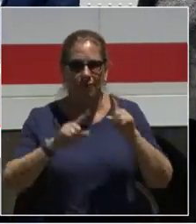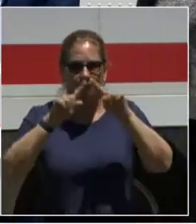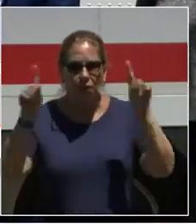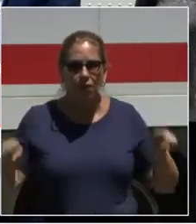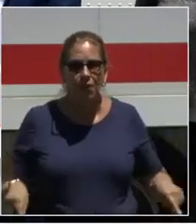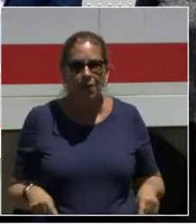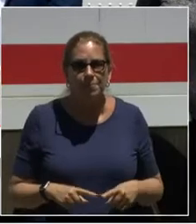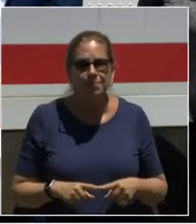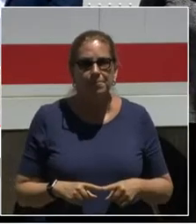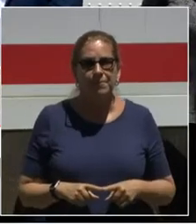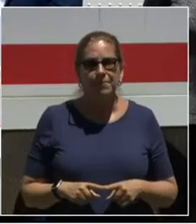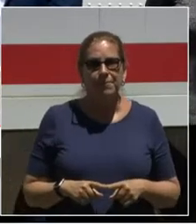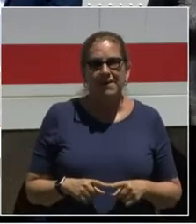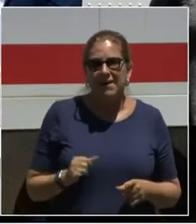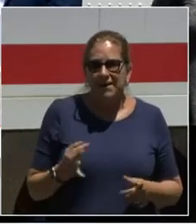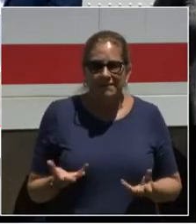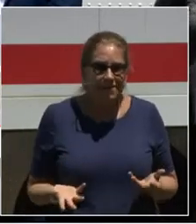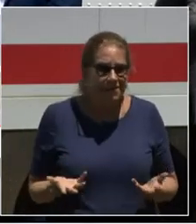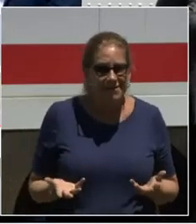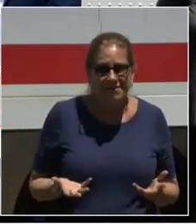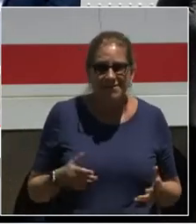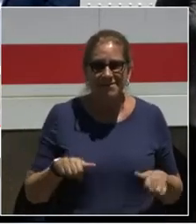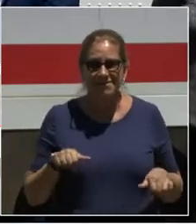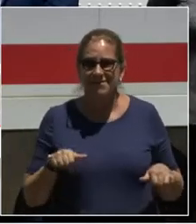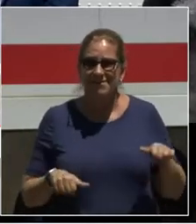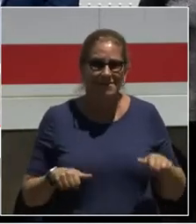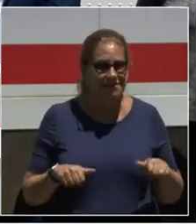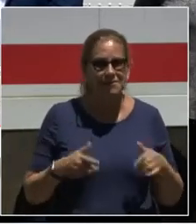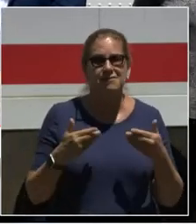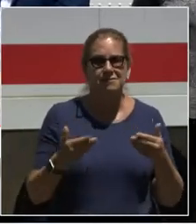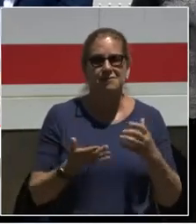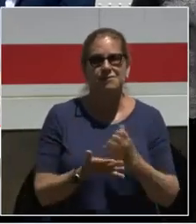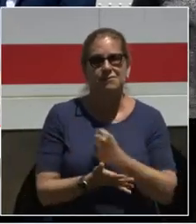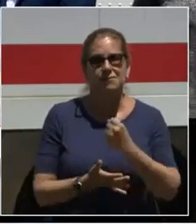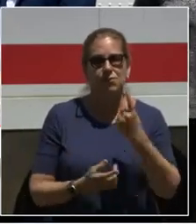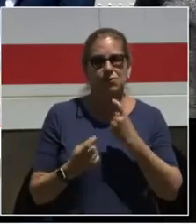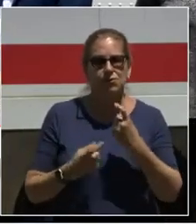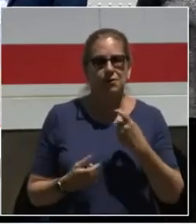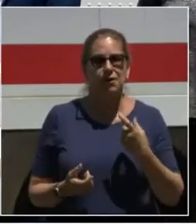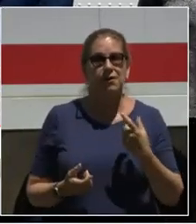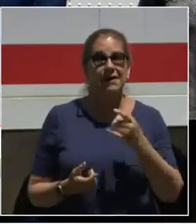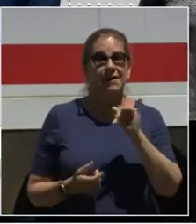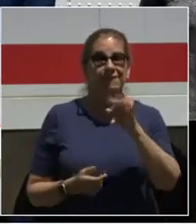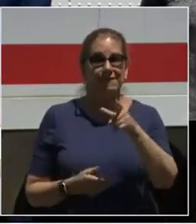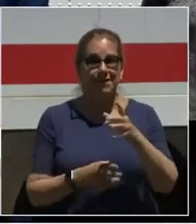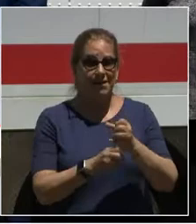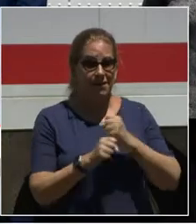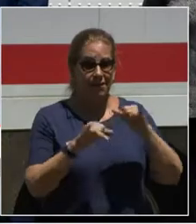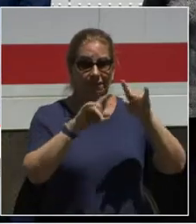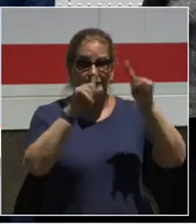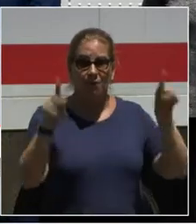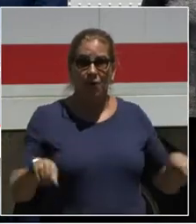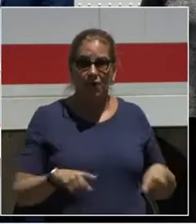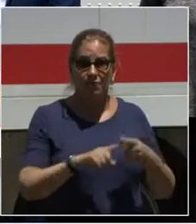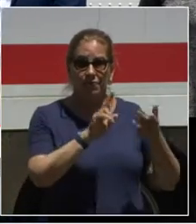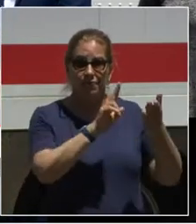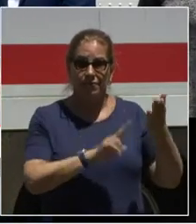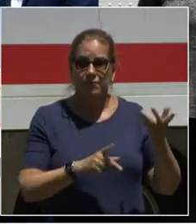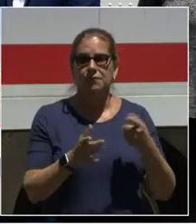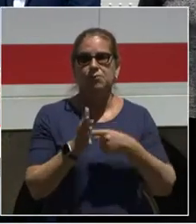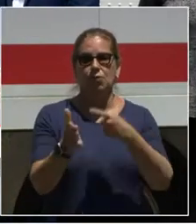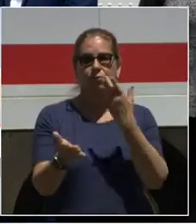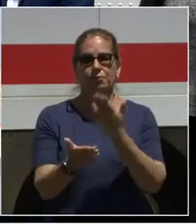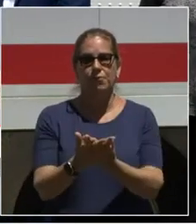you can show that your child's been vaccinated. Now, our goal is to have 100% of our children vaccinated before the first day of school so that not a single